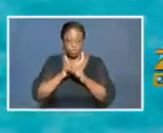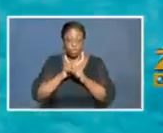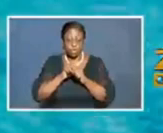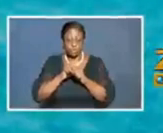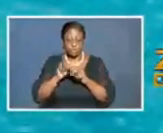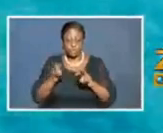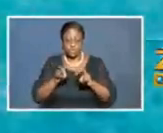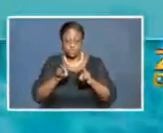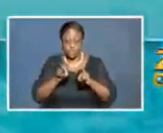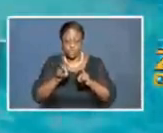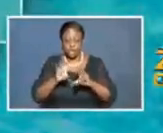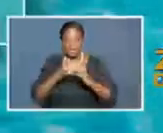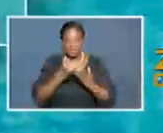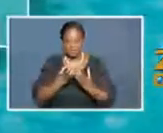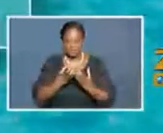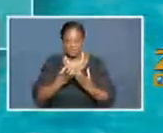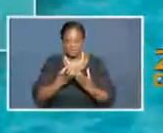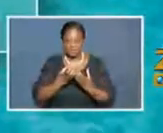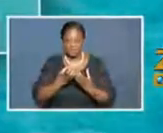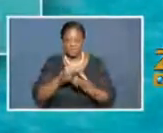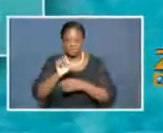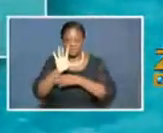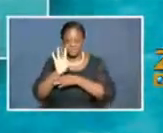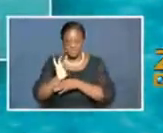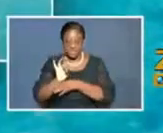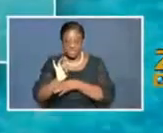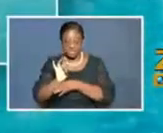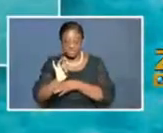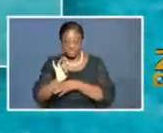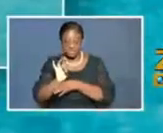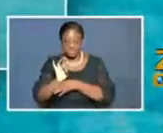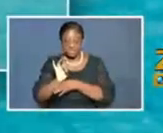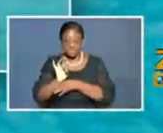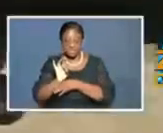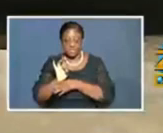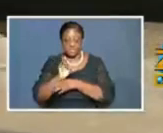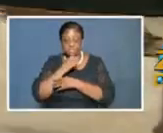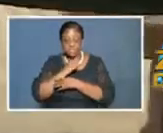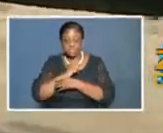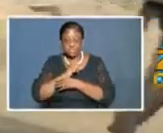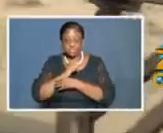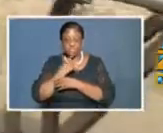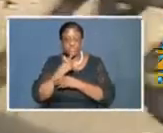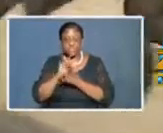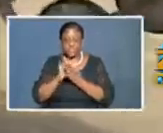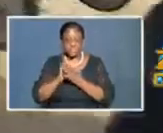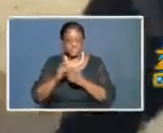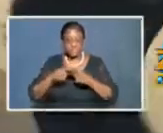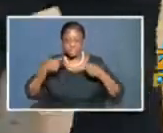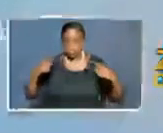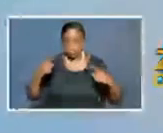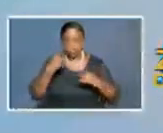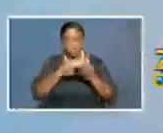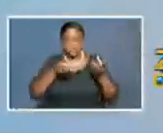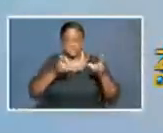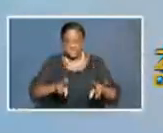whisked Tuesday's 58-year-old shark victim and family to Green Key for a snorkeling adventure, now devastated over the tragic ordeal.